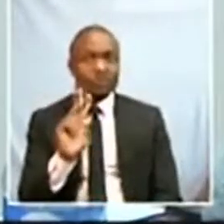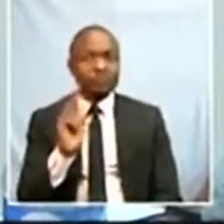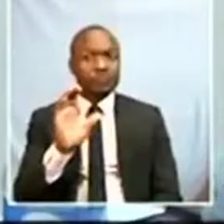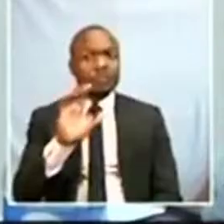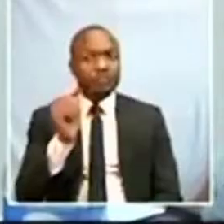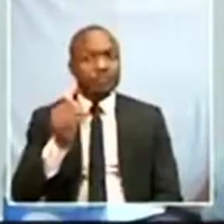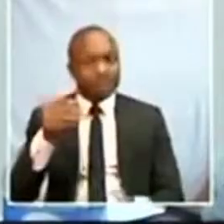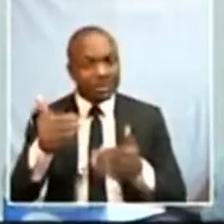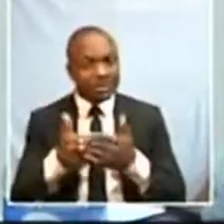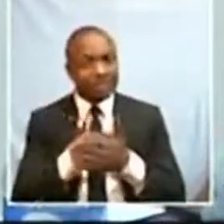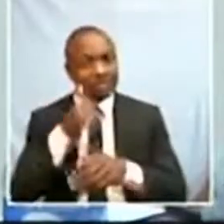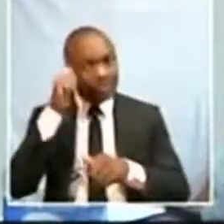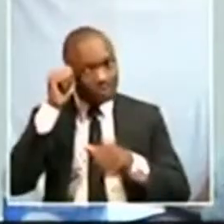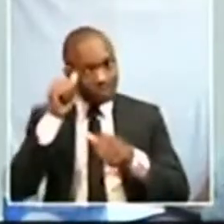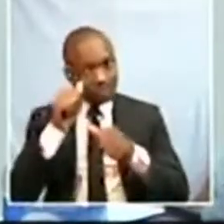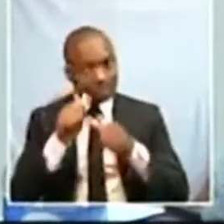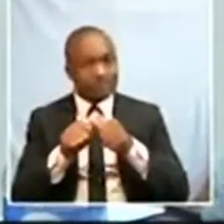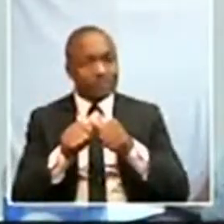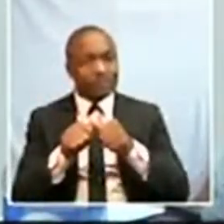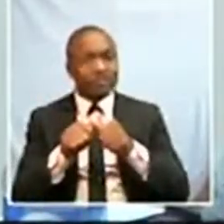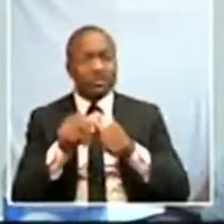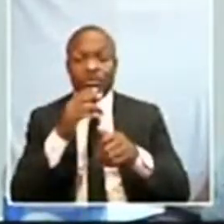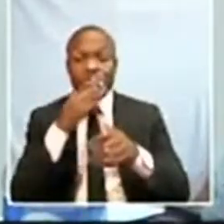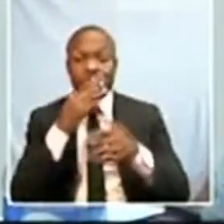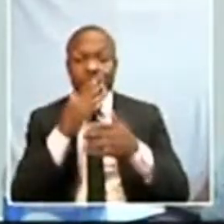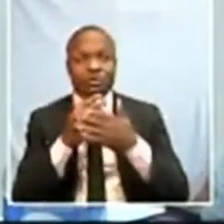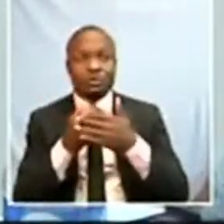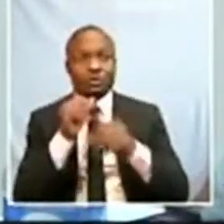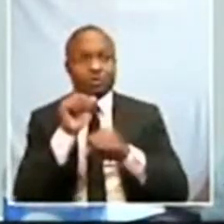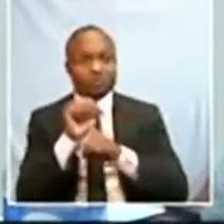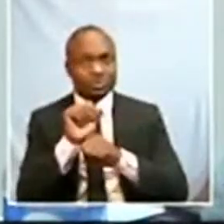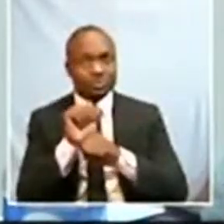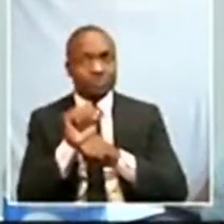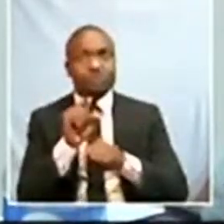resolution in line of the due diligence that you undertook?